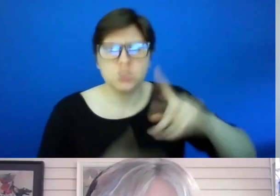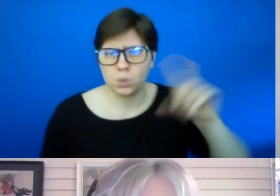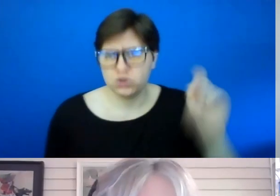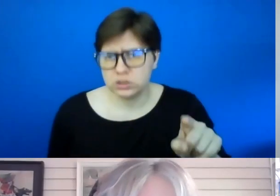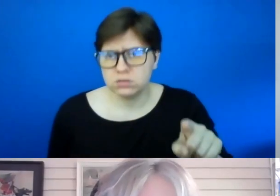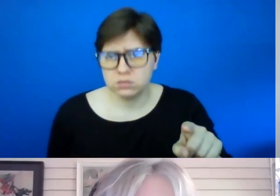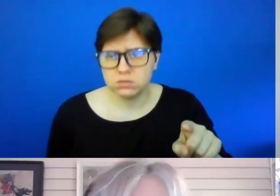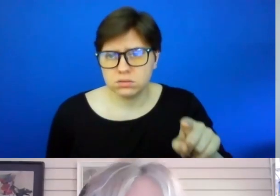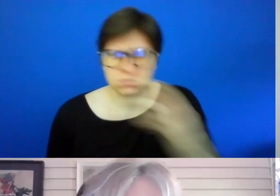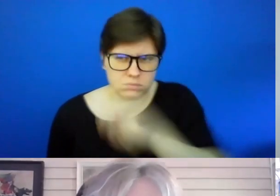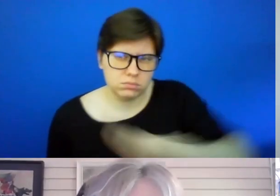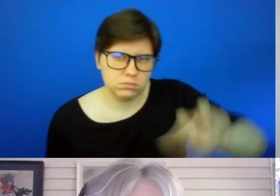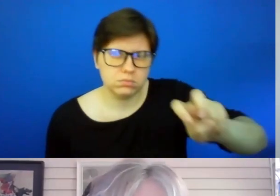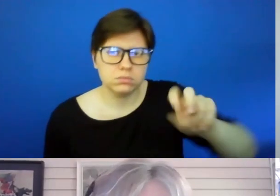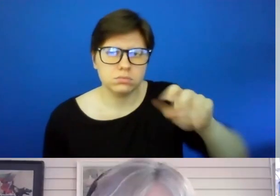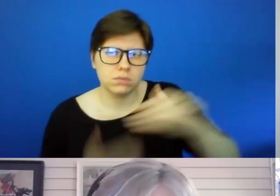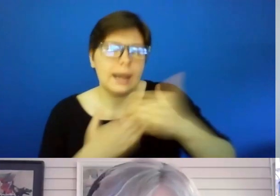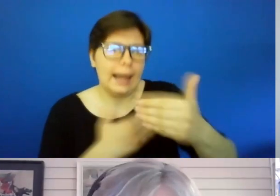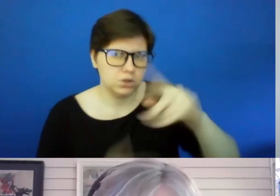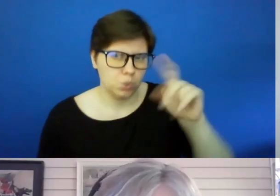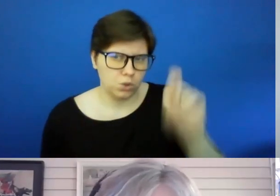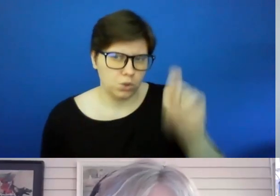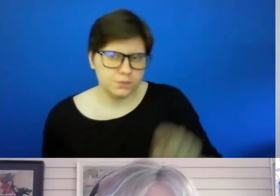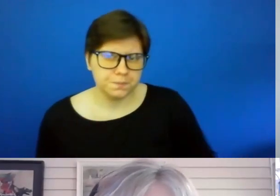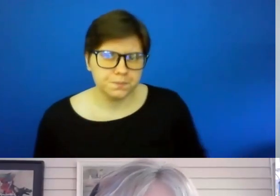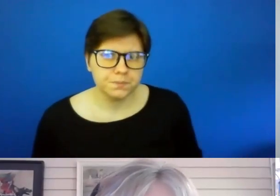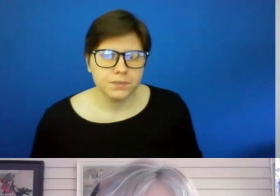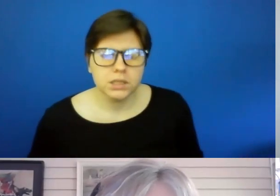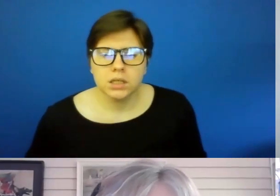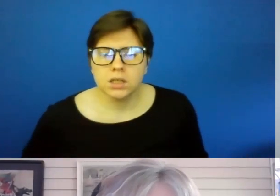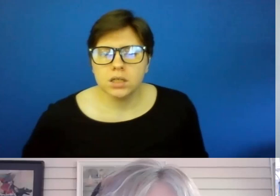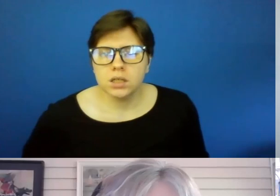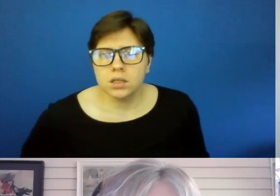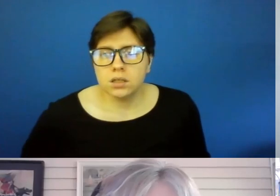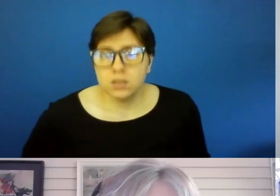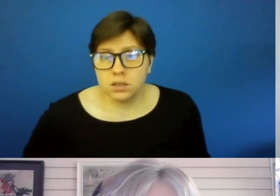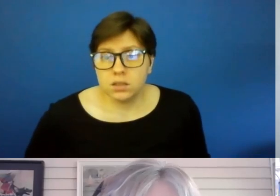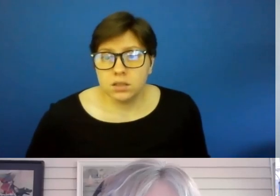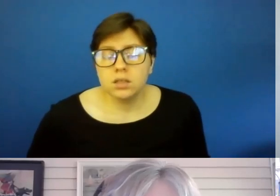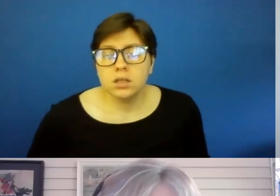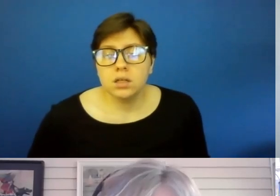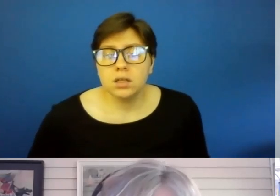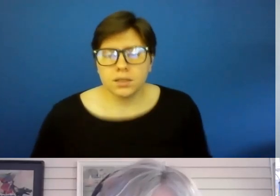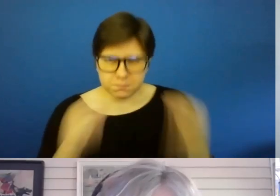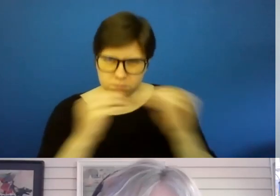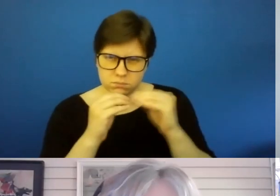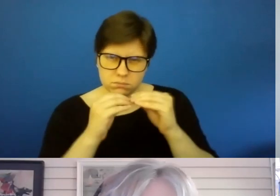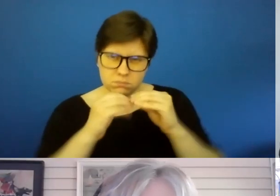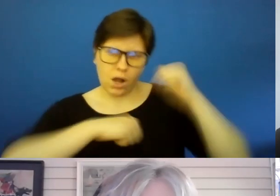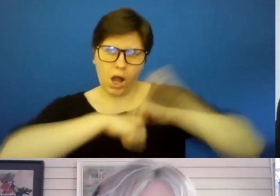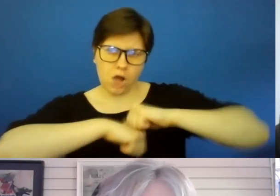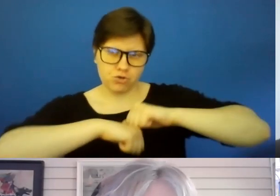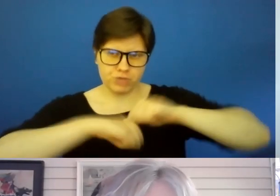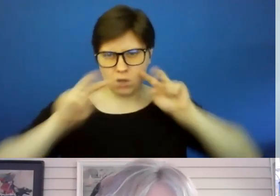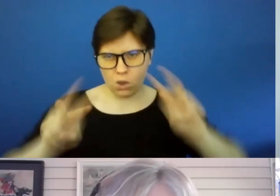It's kind of transitioning into the next larger question that I want both of you to address, which is, let's take a more concrete look at the nature of the